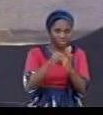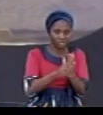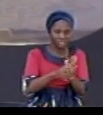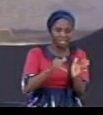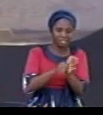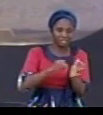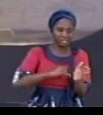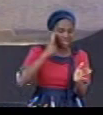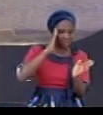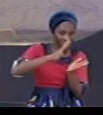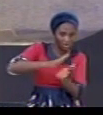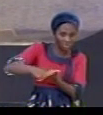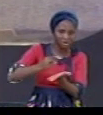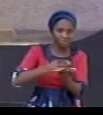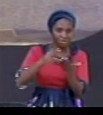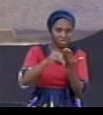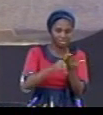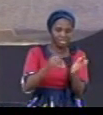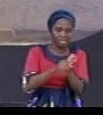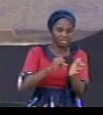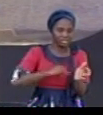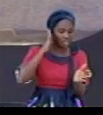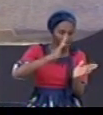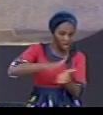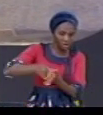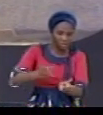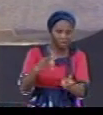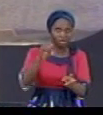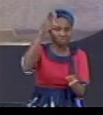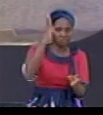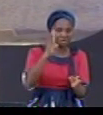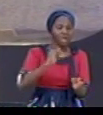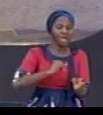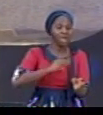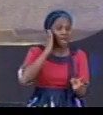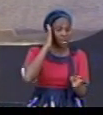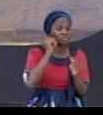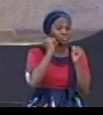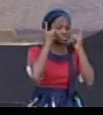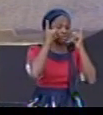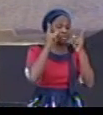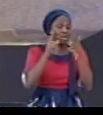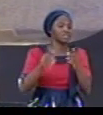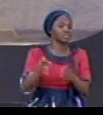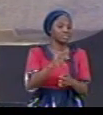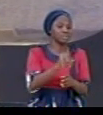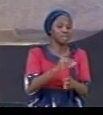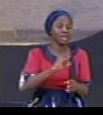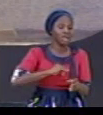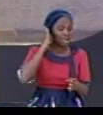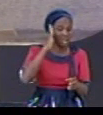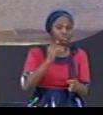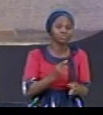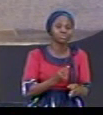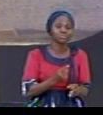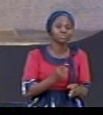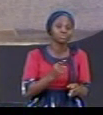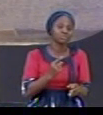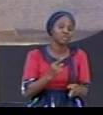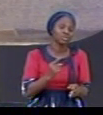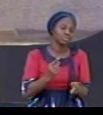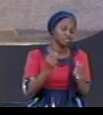abandon holiness, I will abandon the way of the Lord. I will surprise them. I'll be stronger in